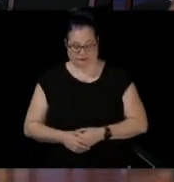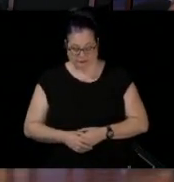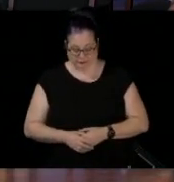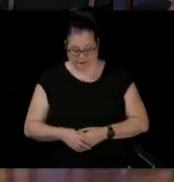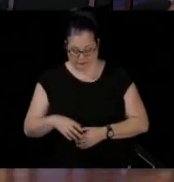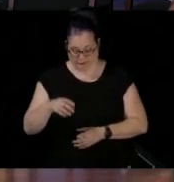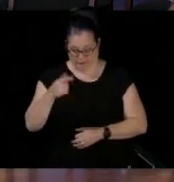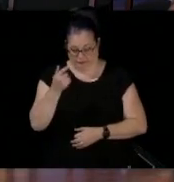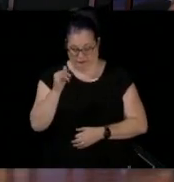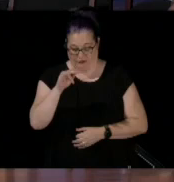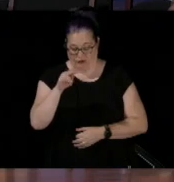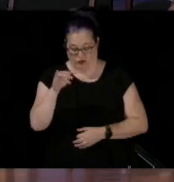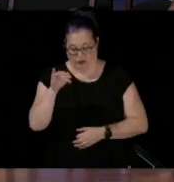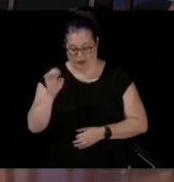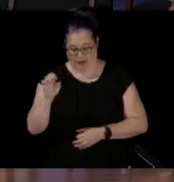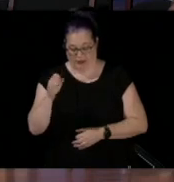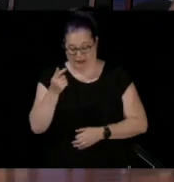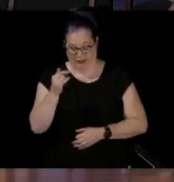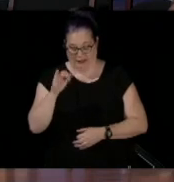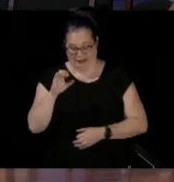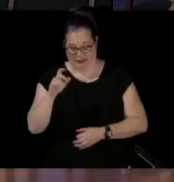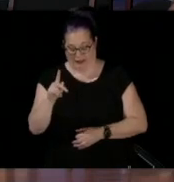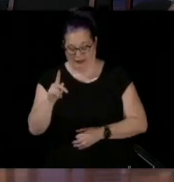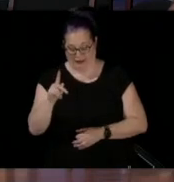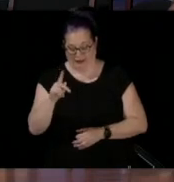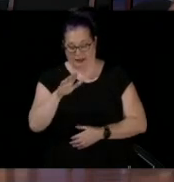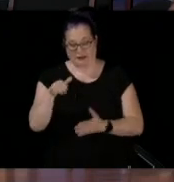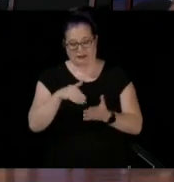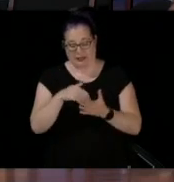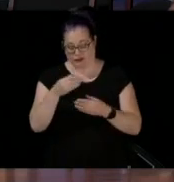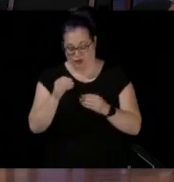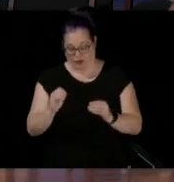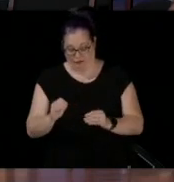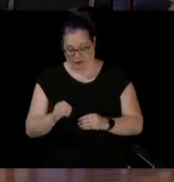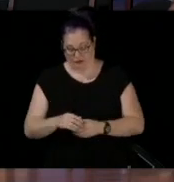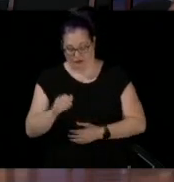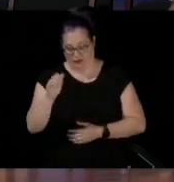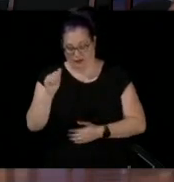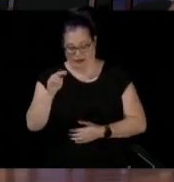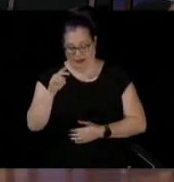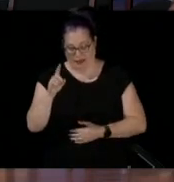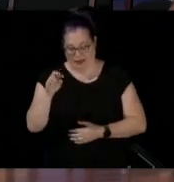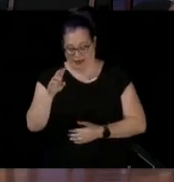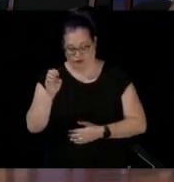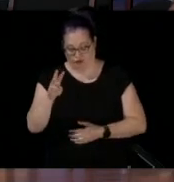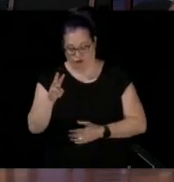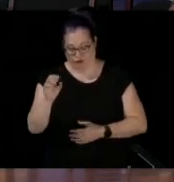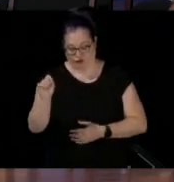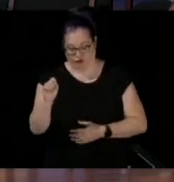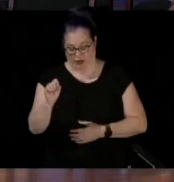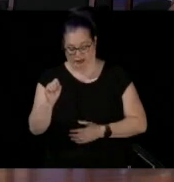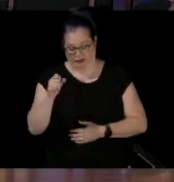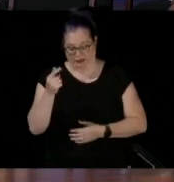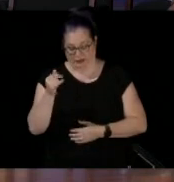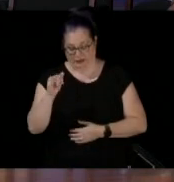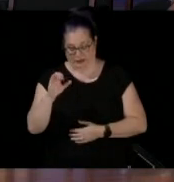Miss Ginny Gick, Central Office. Andrew Stratton Gick.